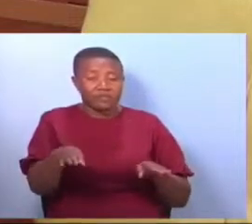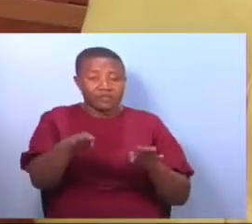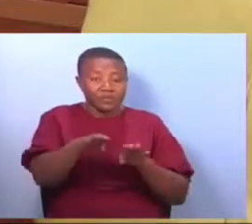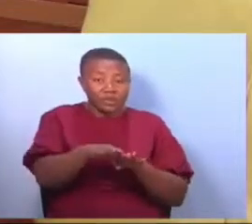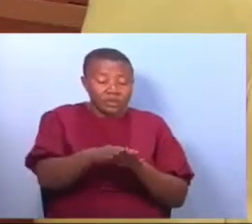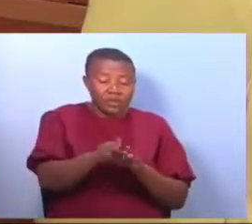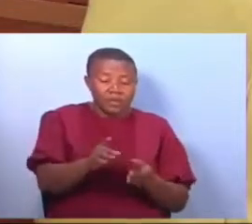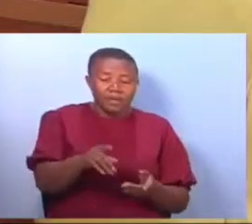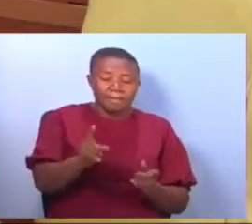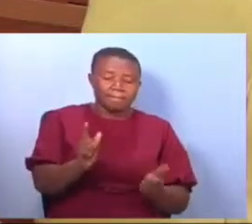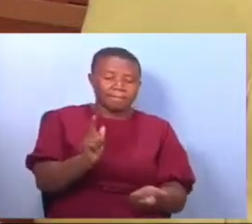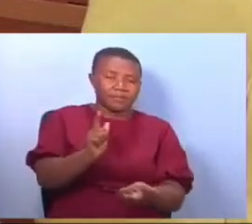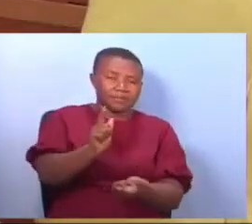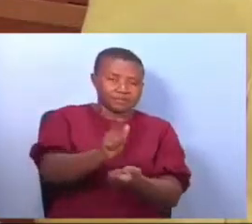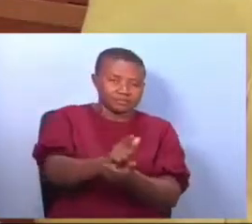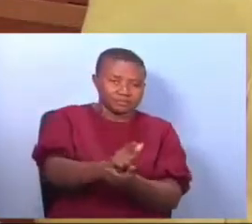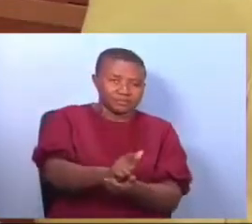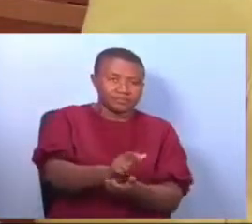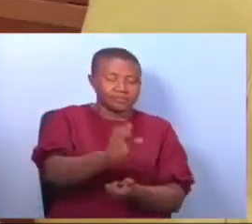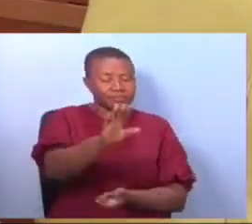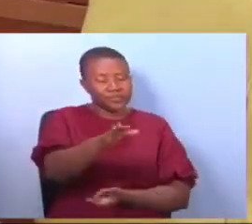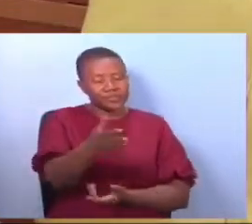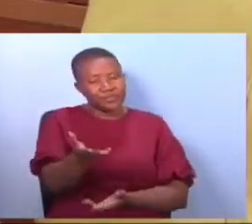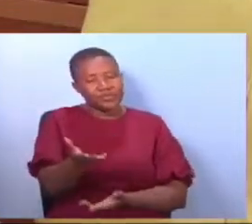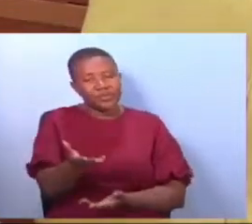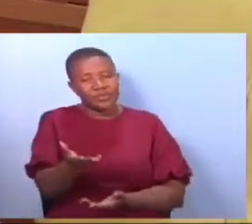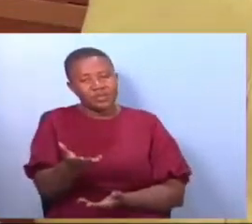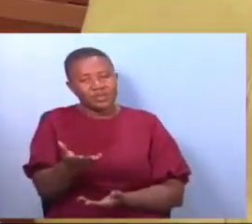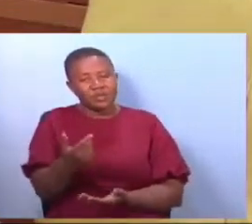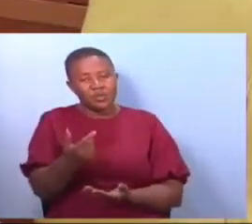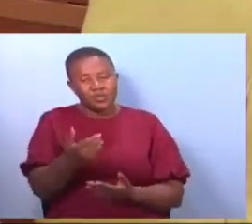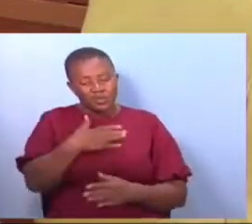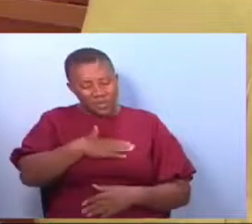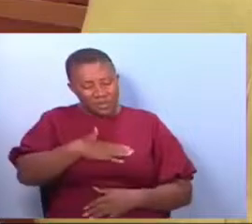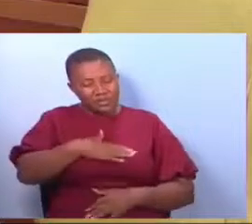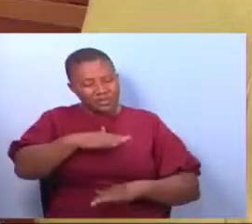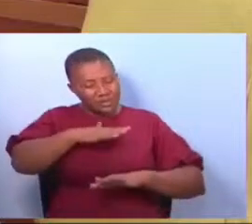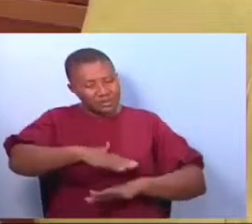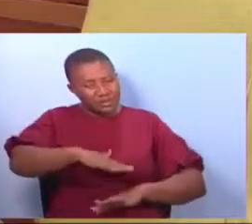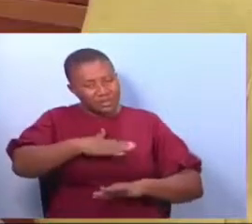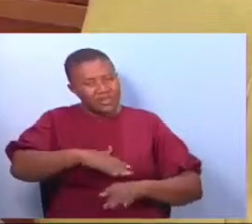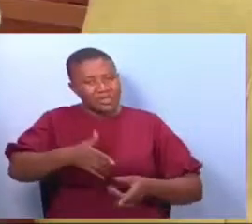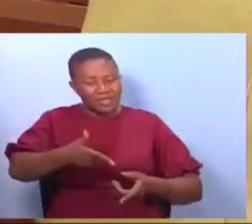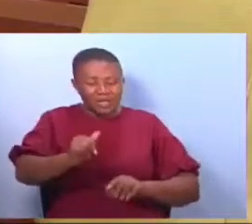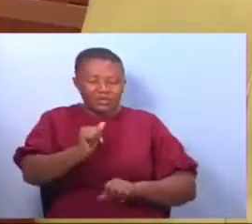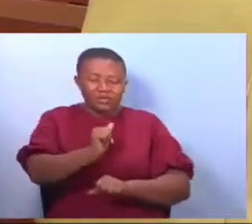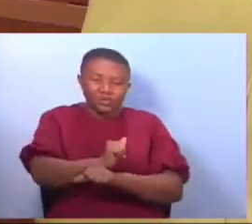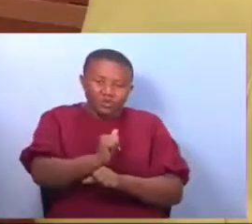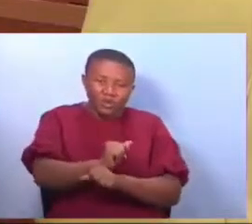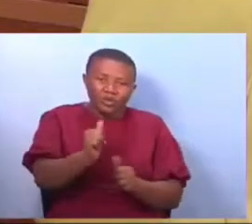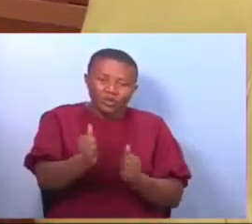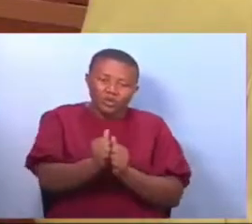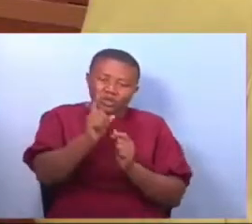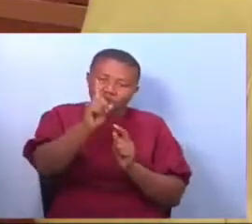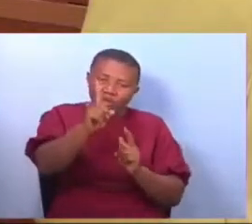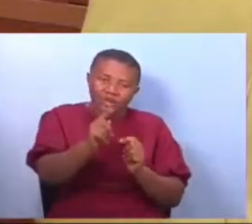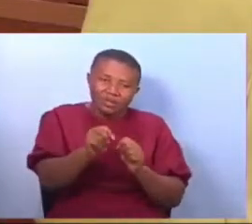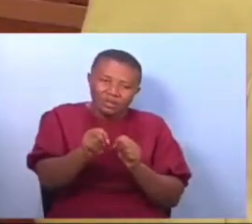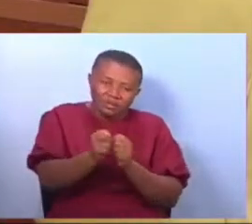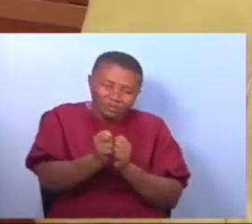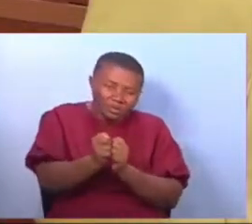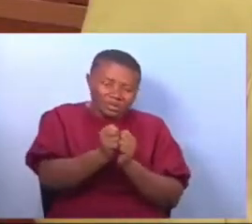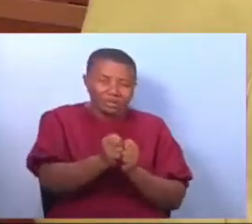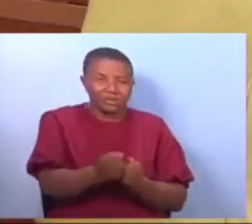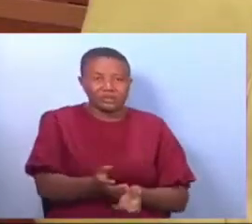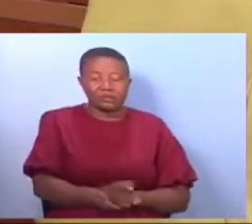and friends come to you and say, well, let tempest cool down, and let us work with consensus. Mr. Speaker, I've